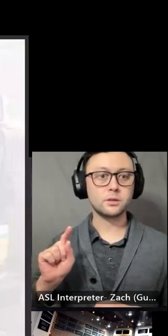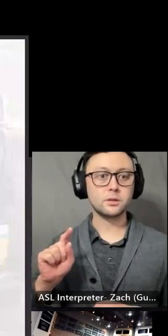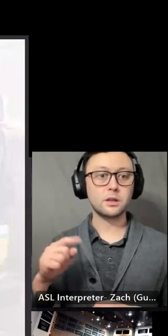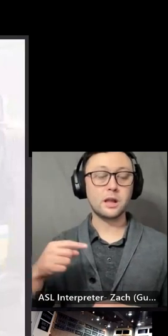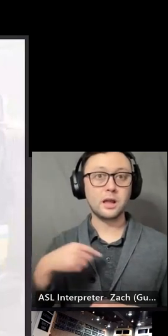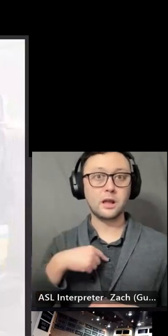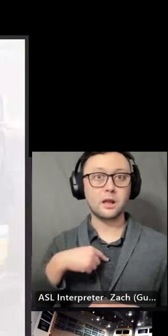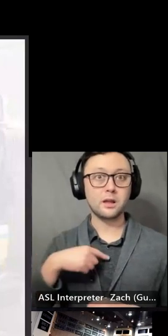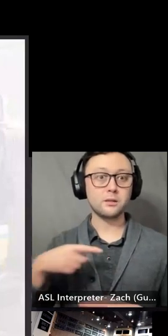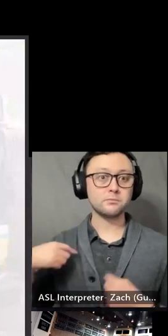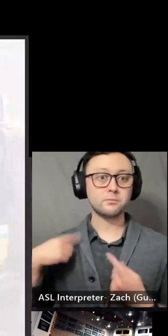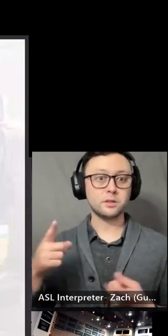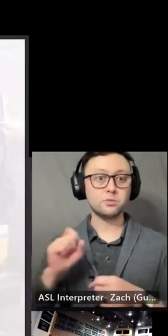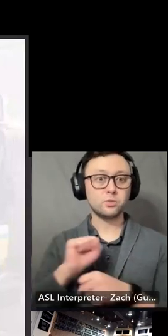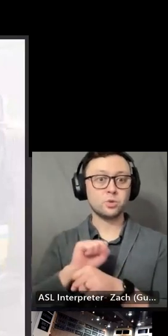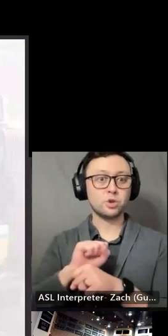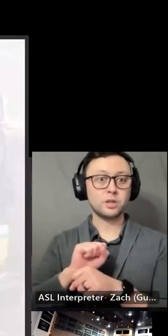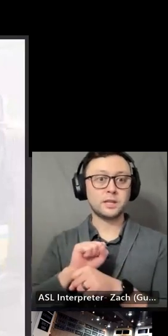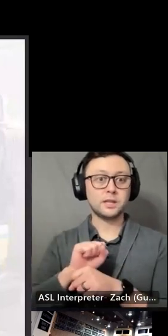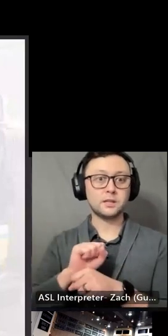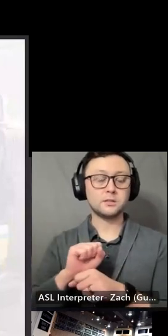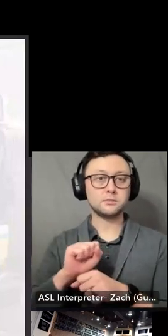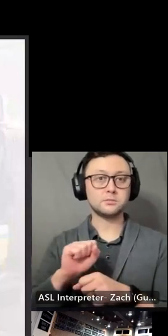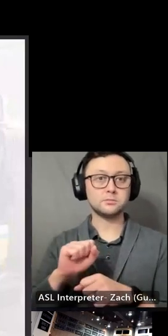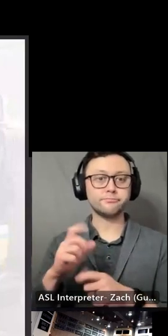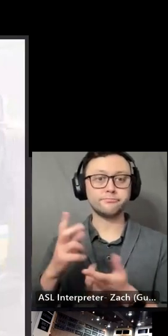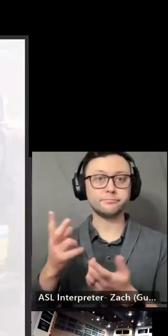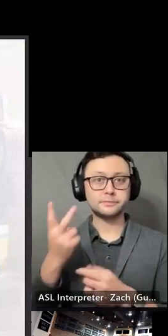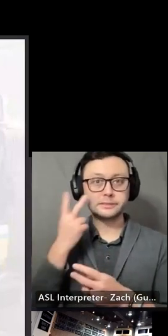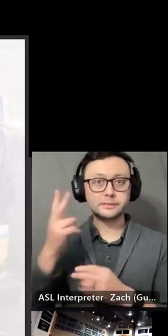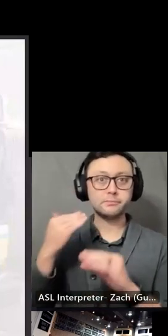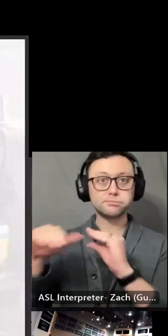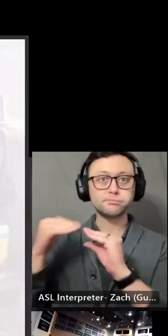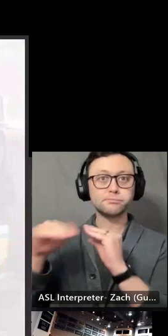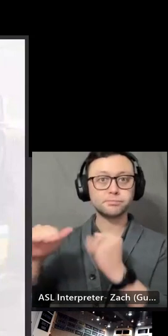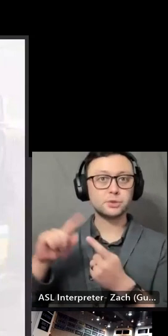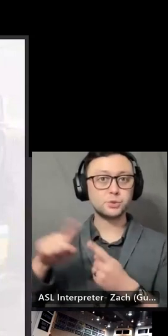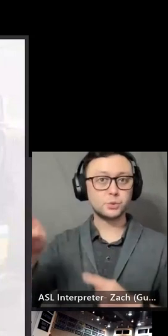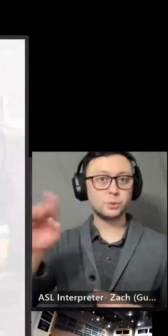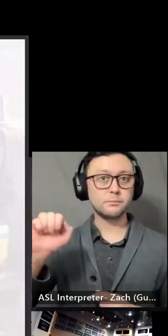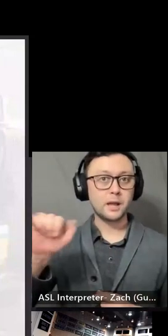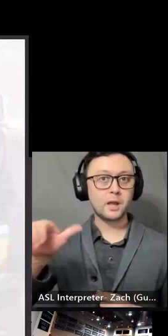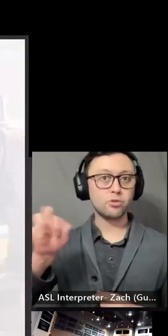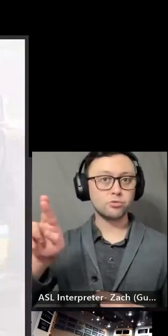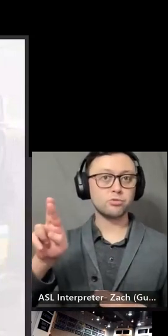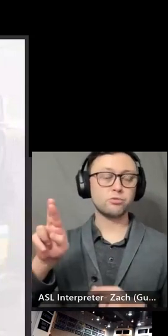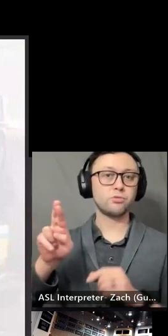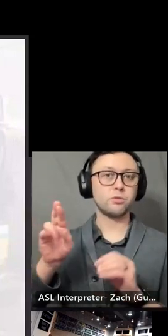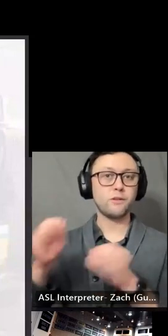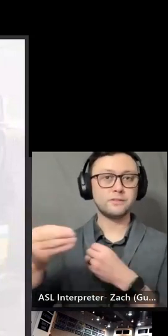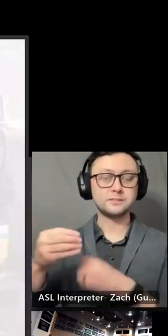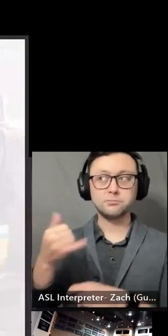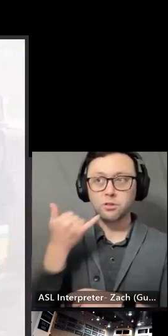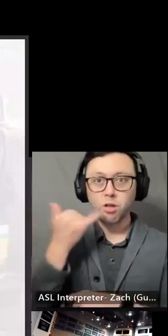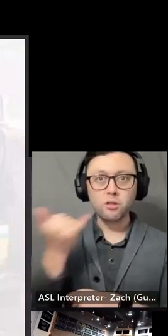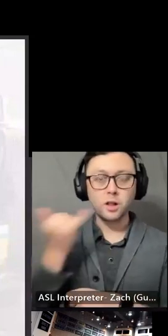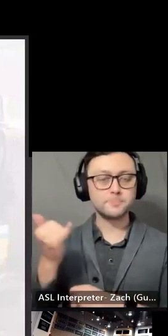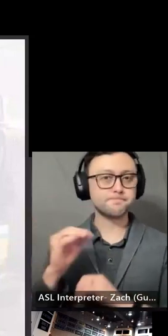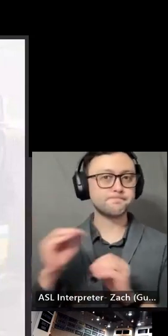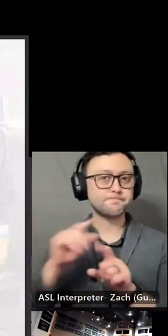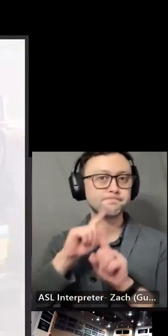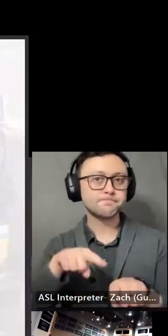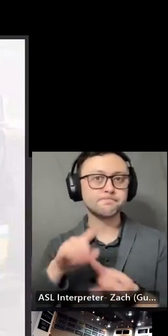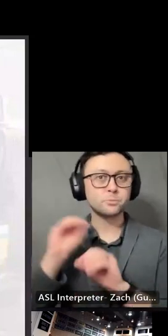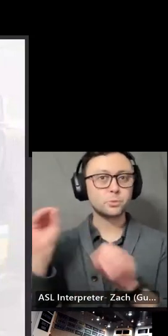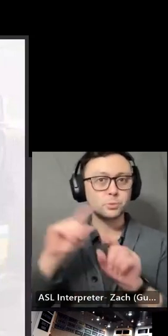I have written 2 emails to the mayor's office, no responses. I've called twice, no responses about this particular